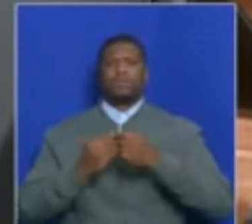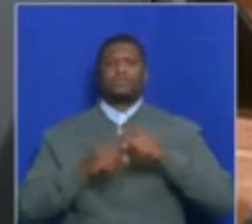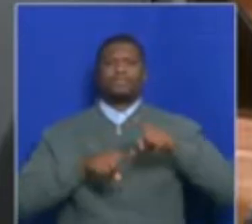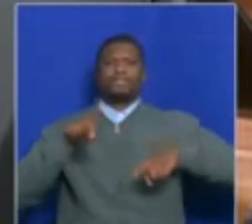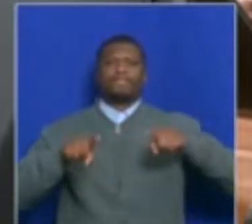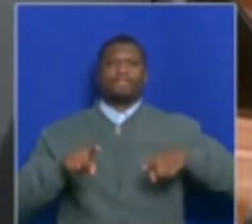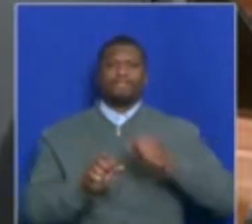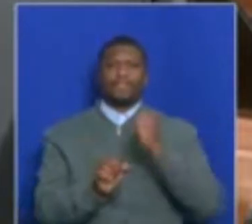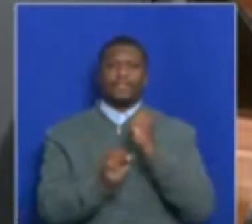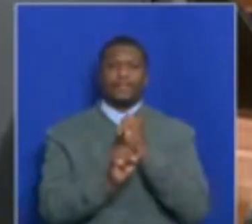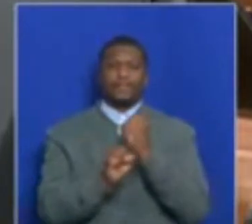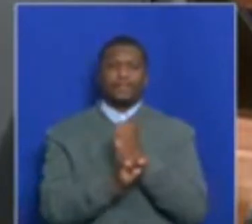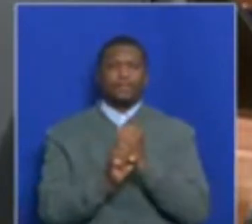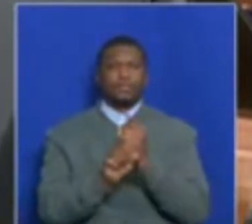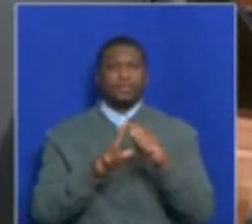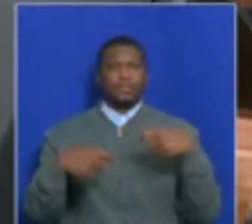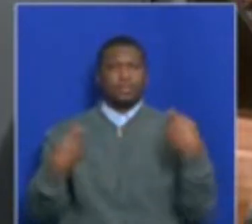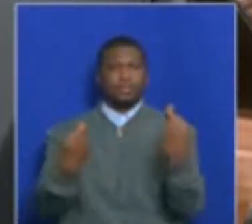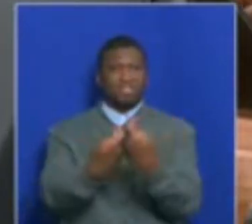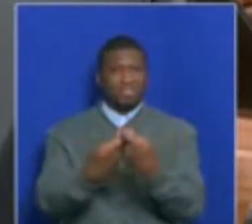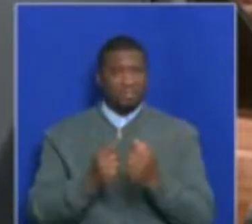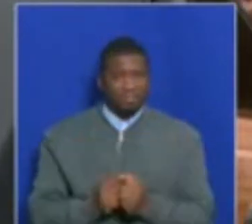describe what they are and